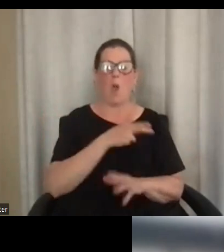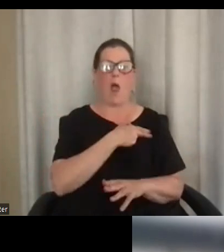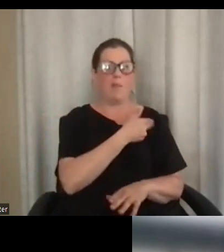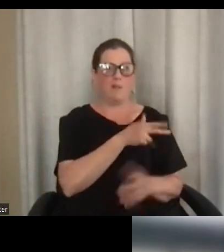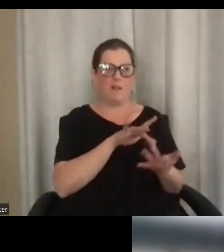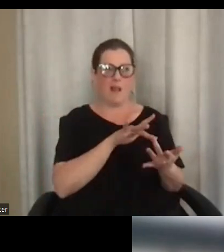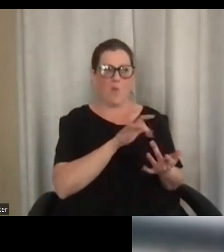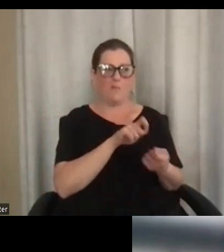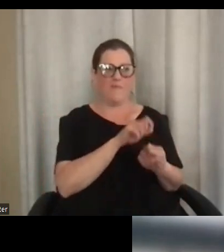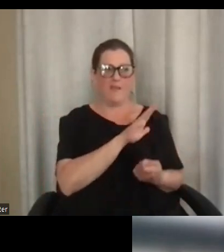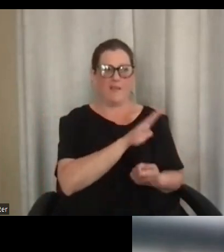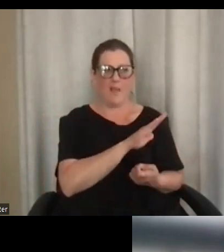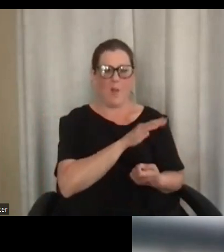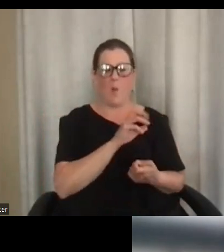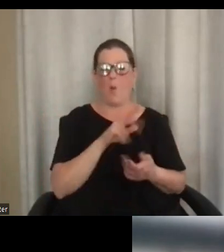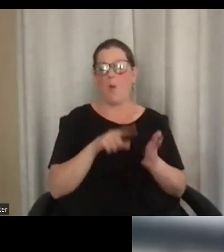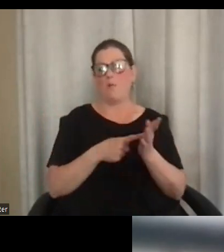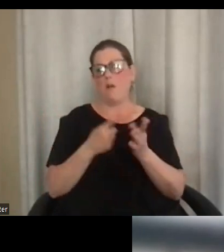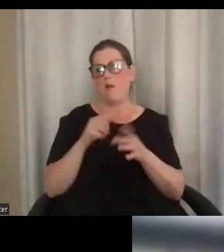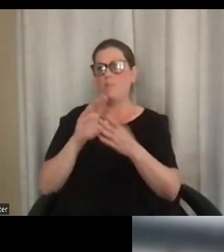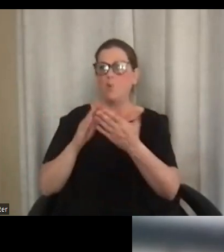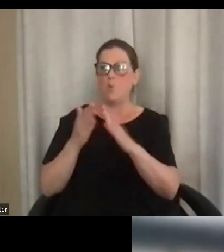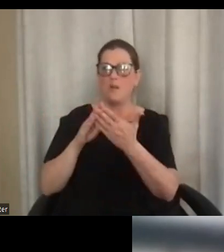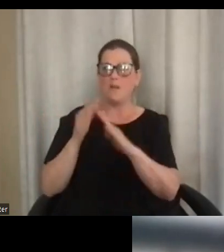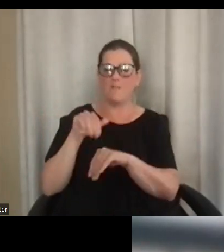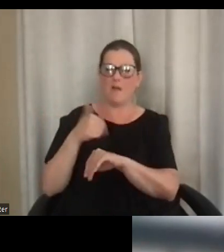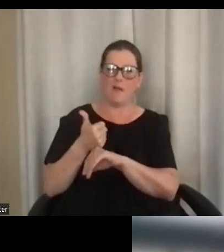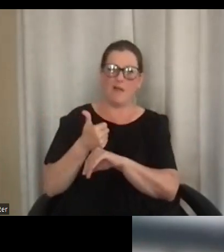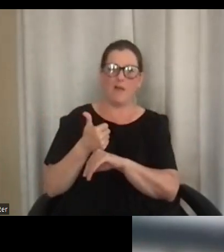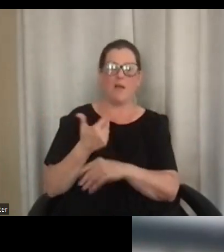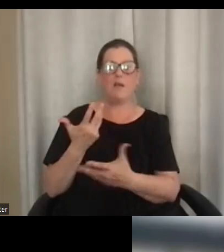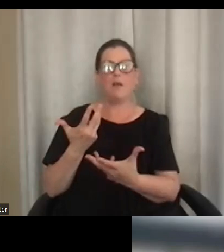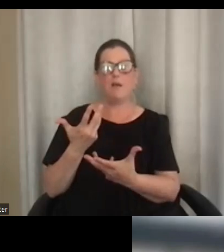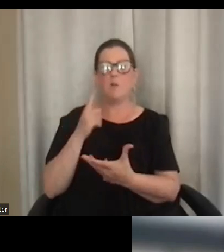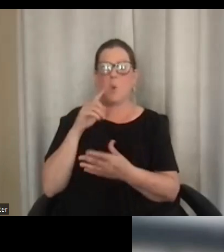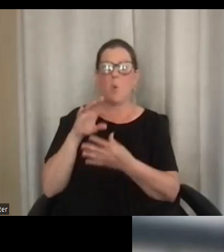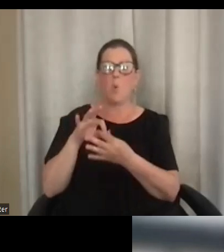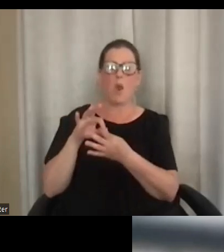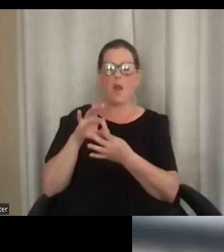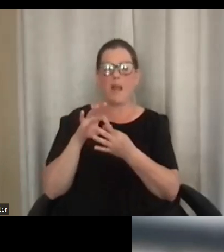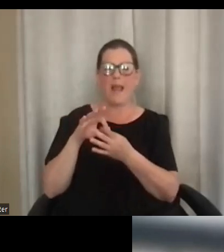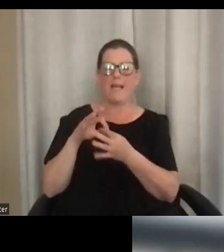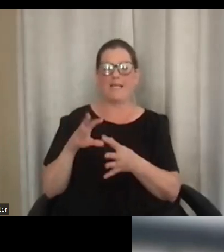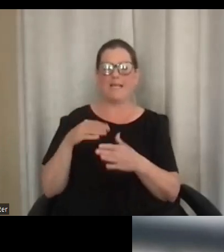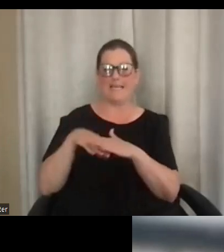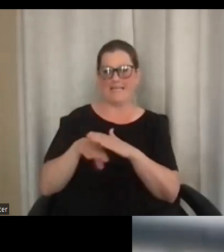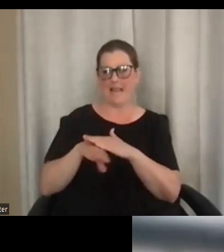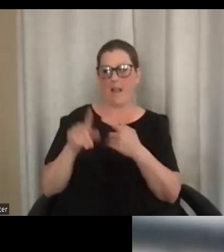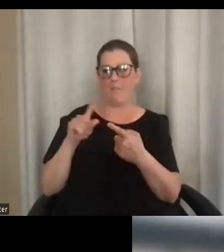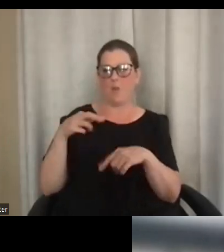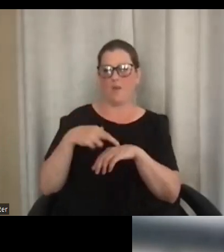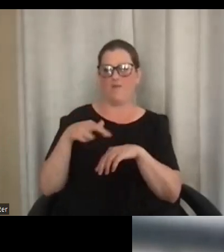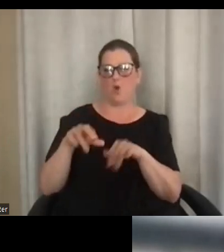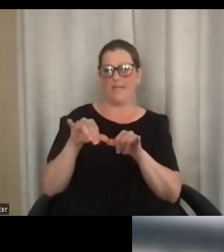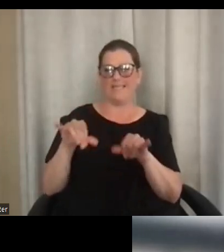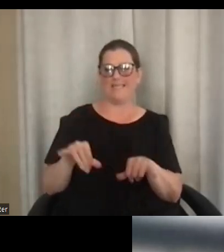network, or sometimes they're based out of the community. So those kind of coordinated intake and referral systems are often a little